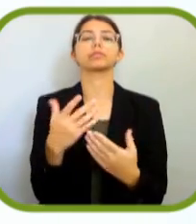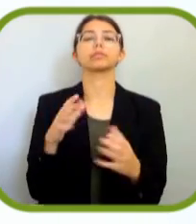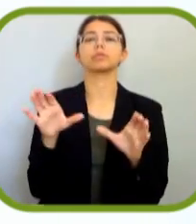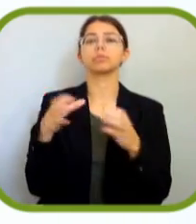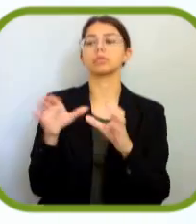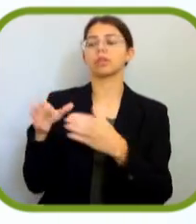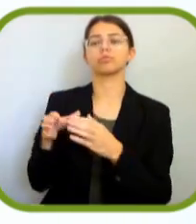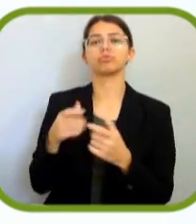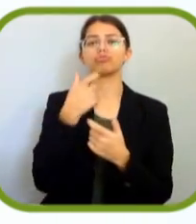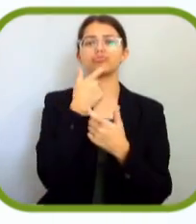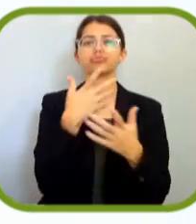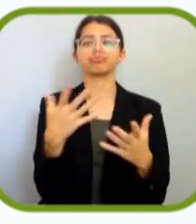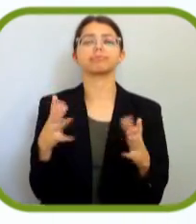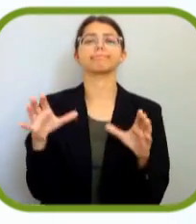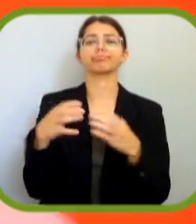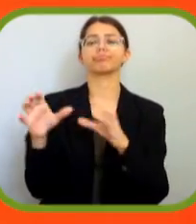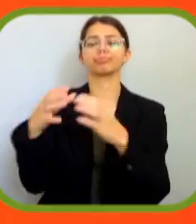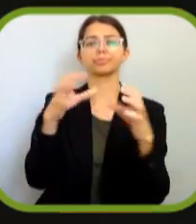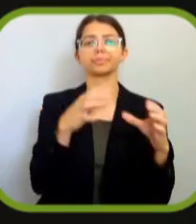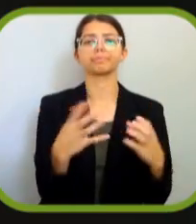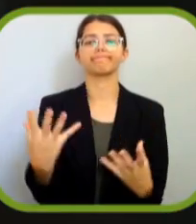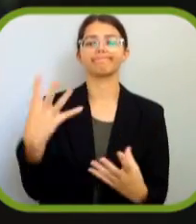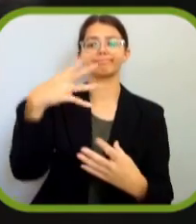bring communities across the world